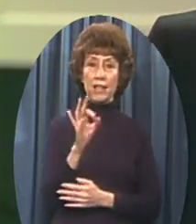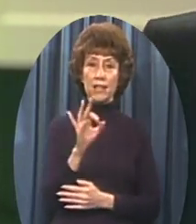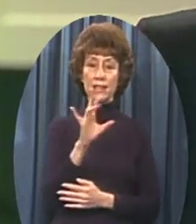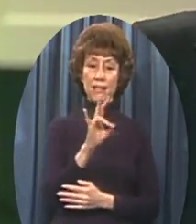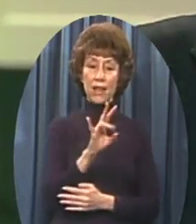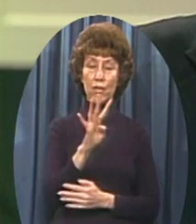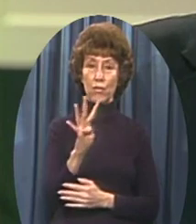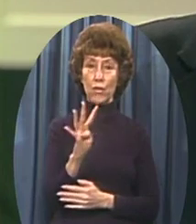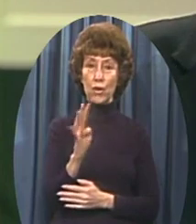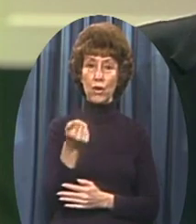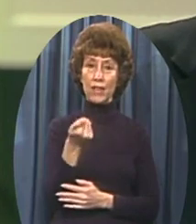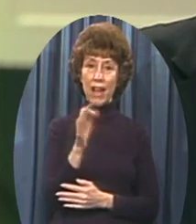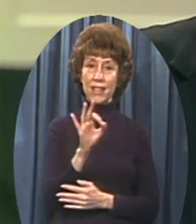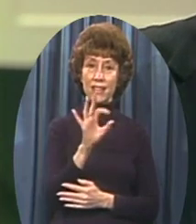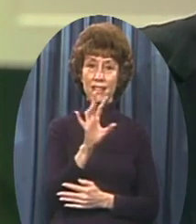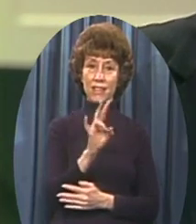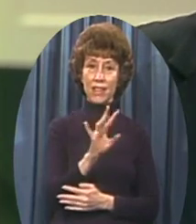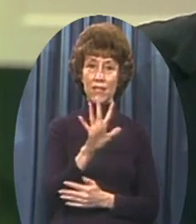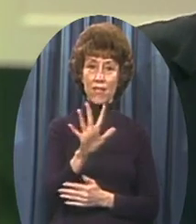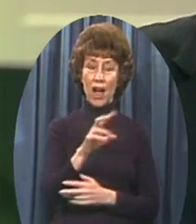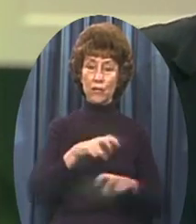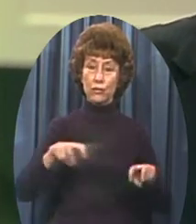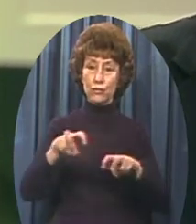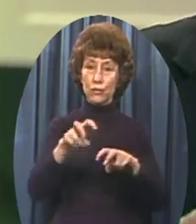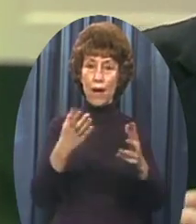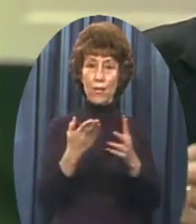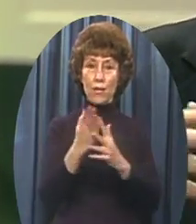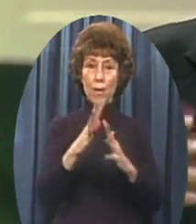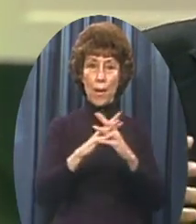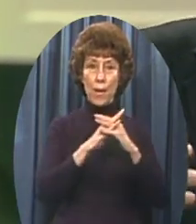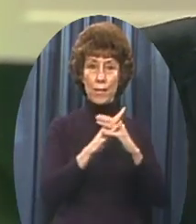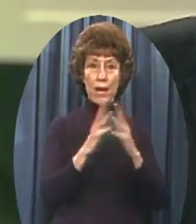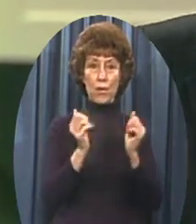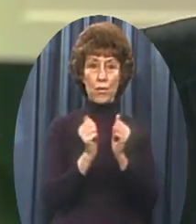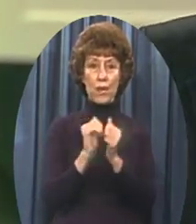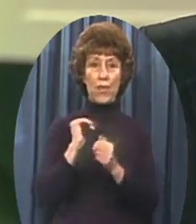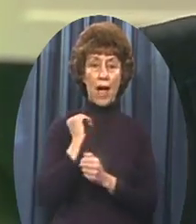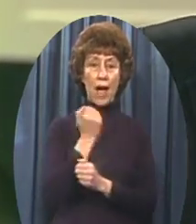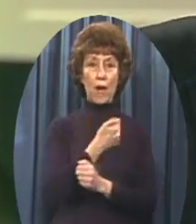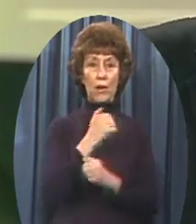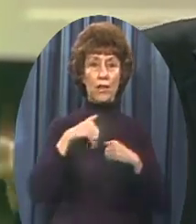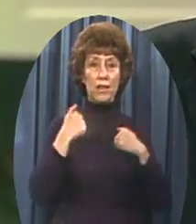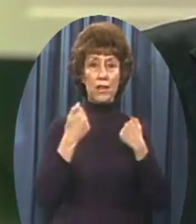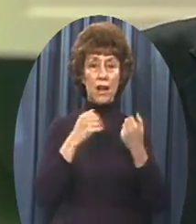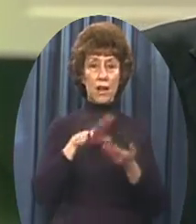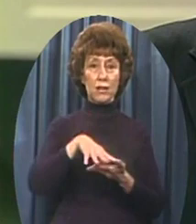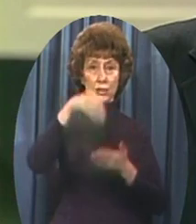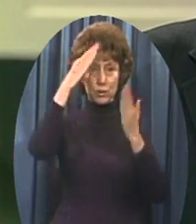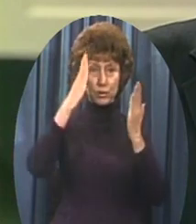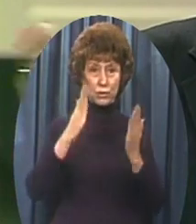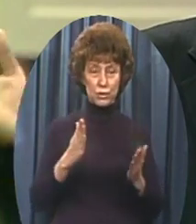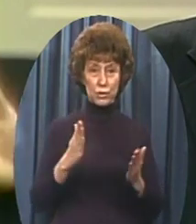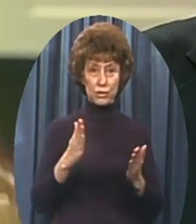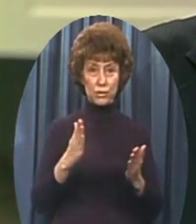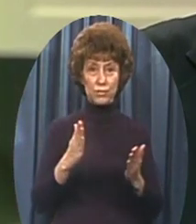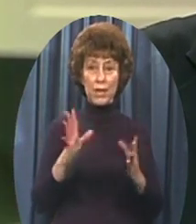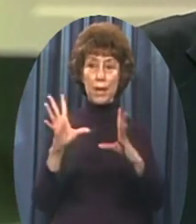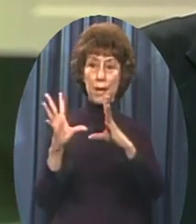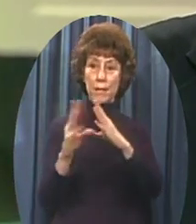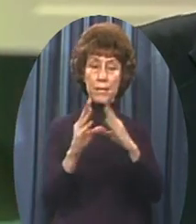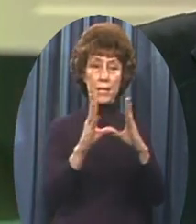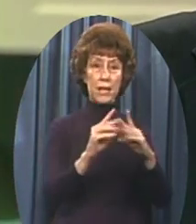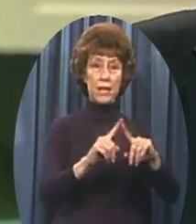about 70 Liberty Baptist College young people in big I Love America rallies in coliseums, stadiums, anywhere and